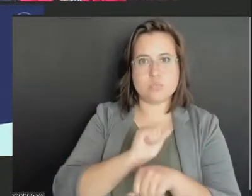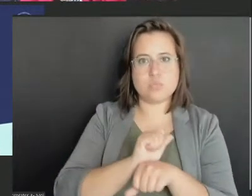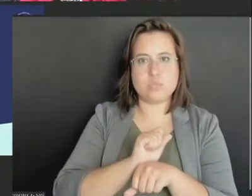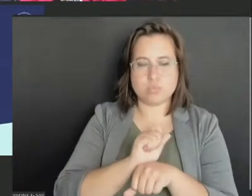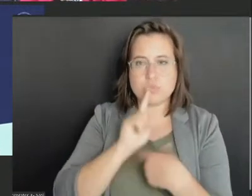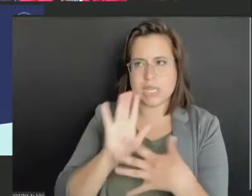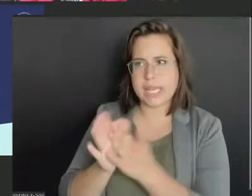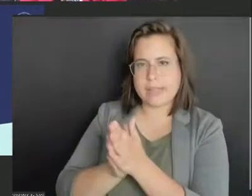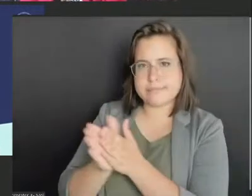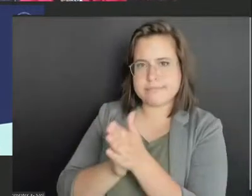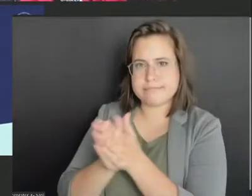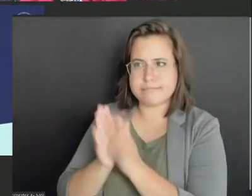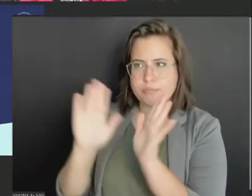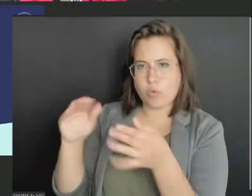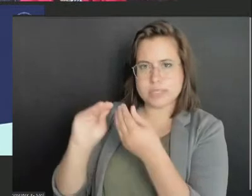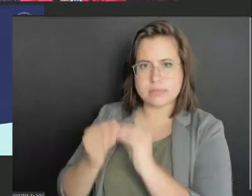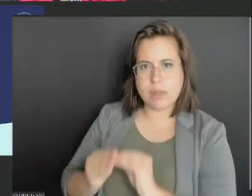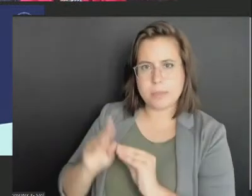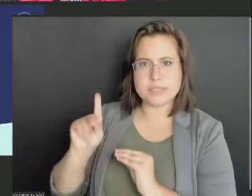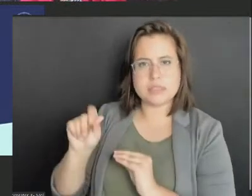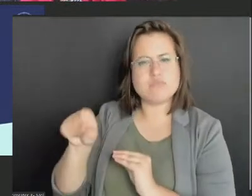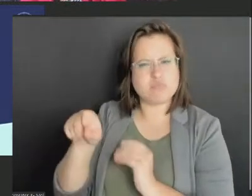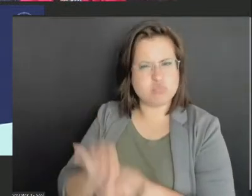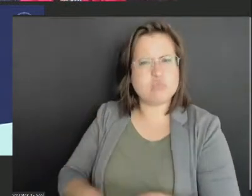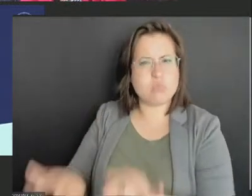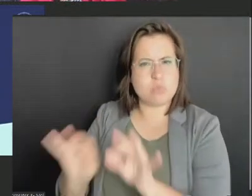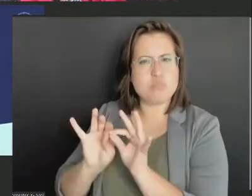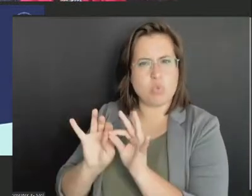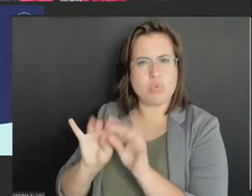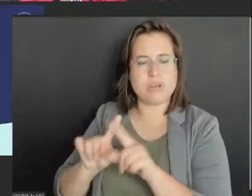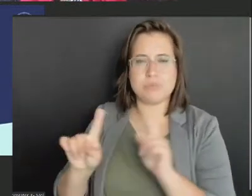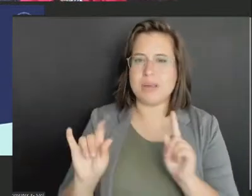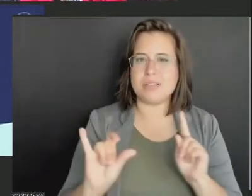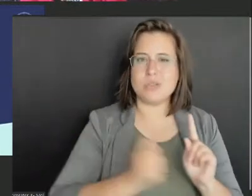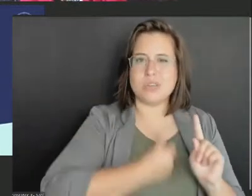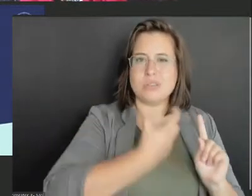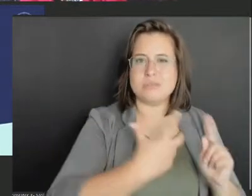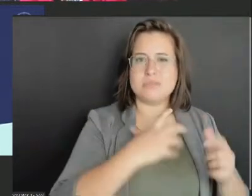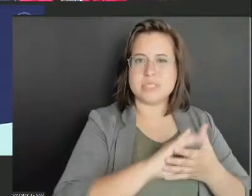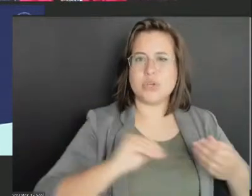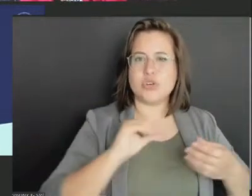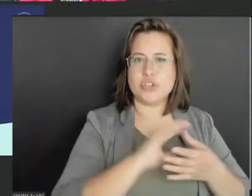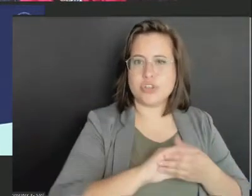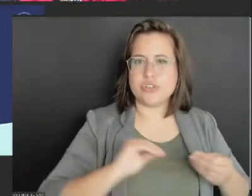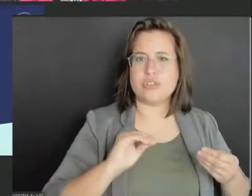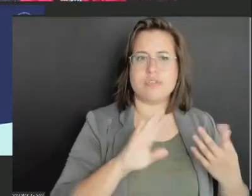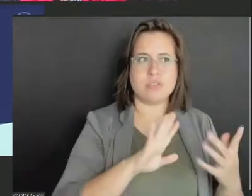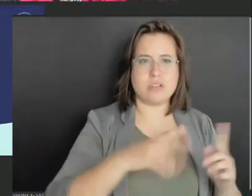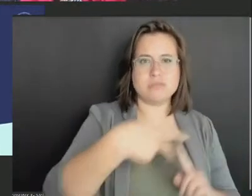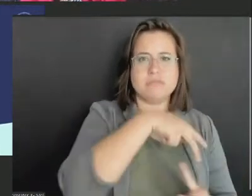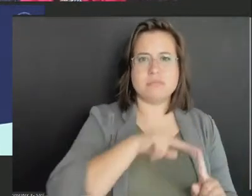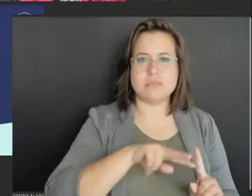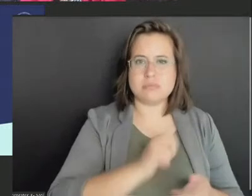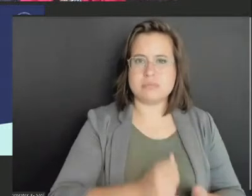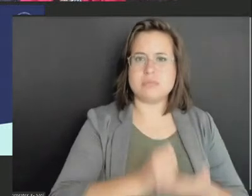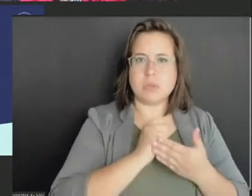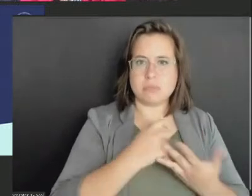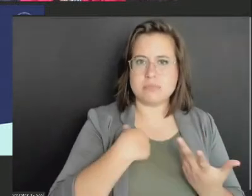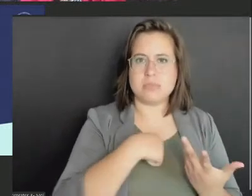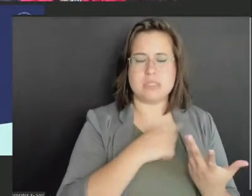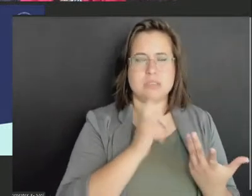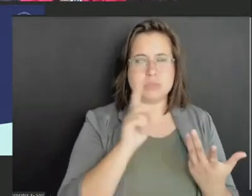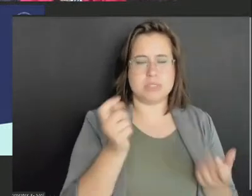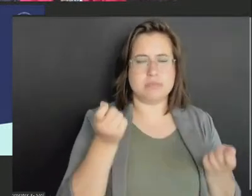numbers and the data, which we know are so important, but this narrative that you bring in perspective, incredibly helpful to anchor us in the